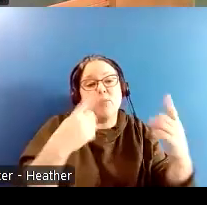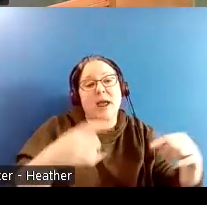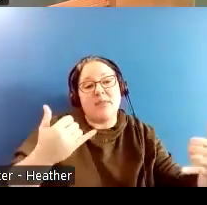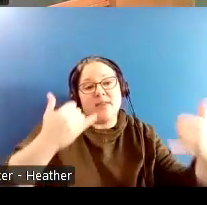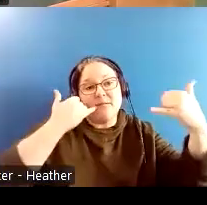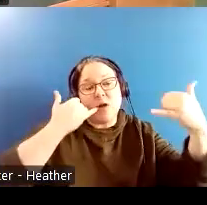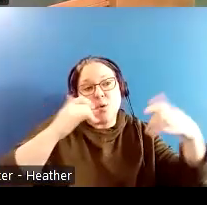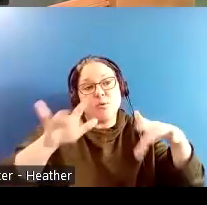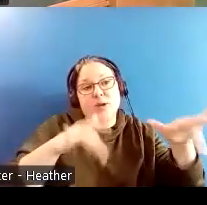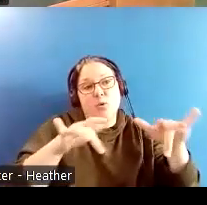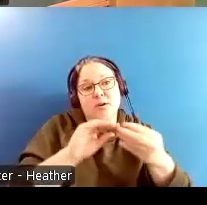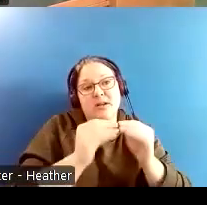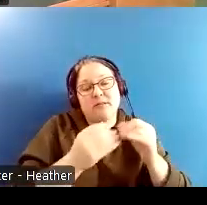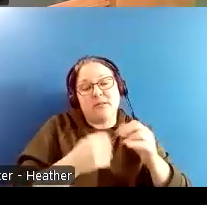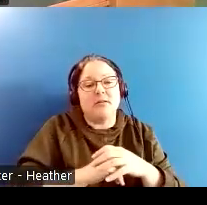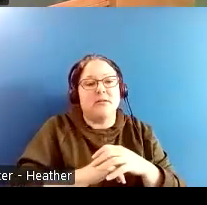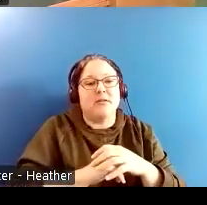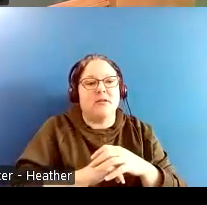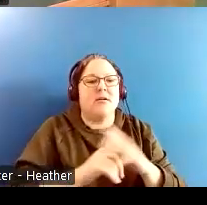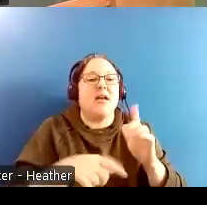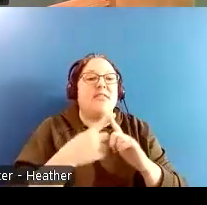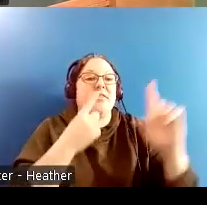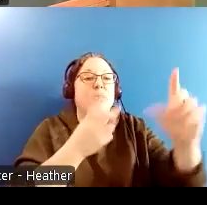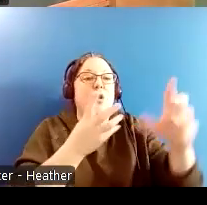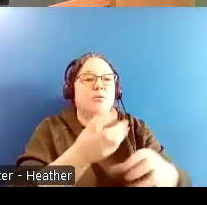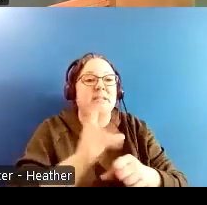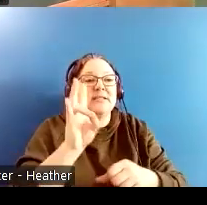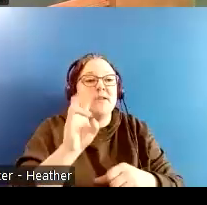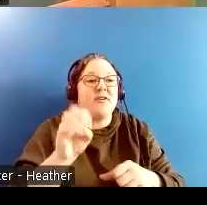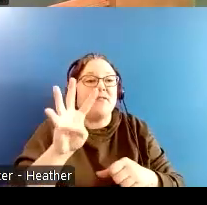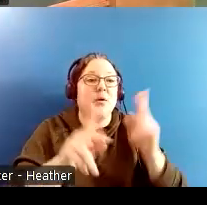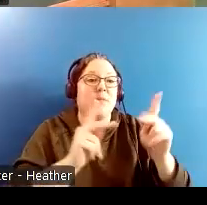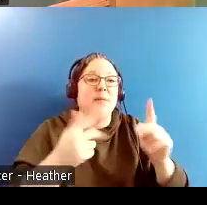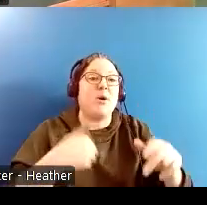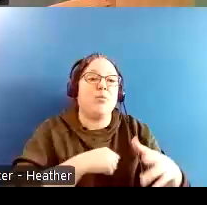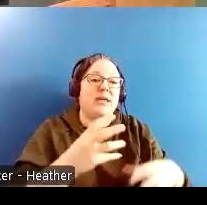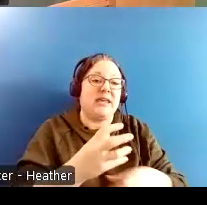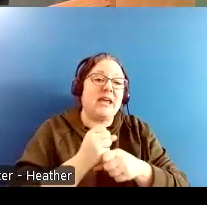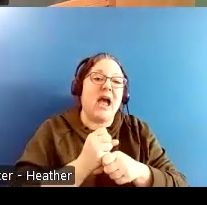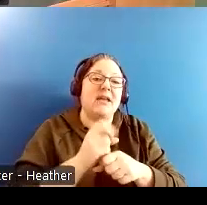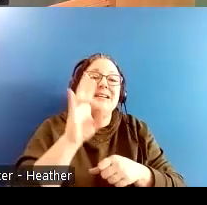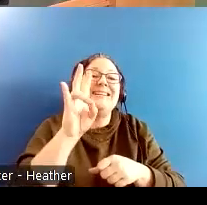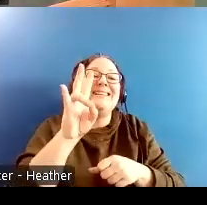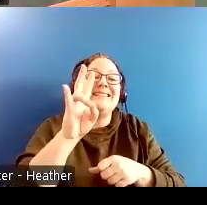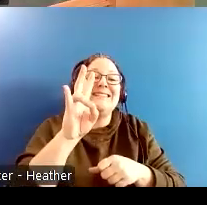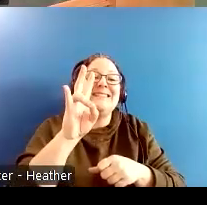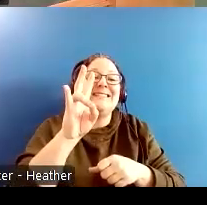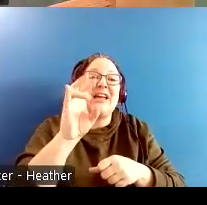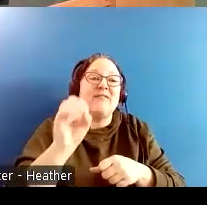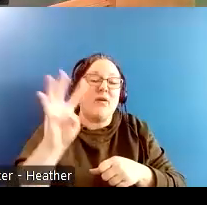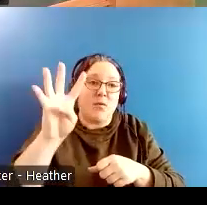line. And our target was to get 704 people. We actually did 700, and we did